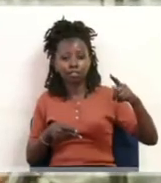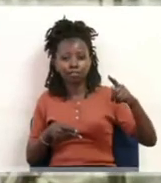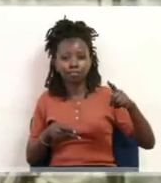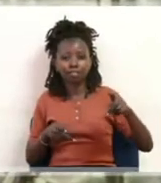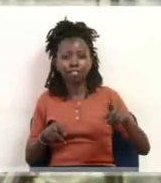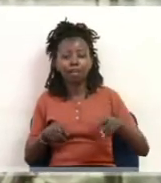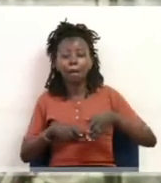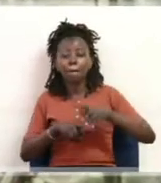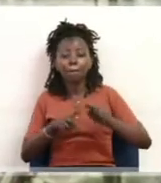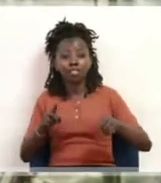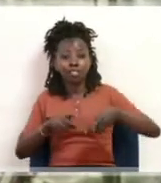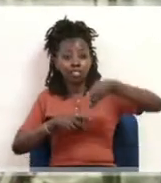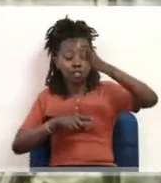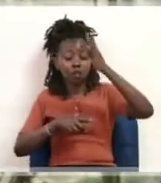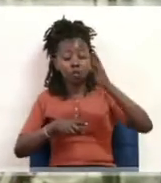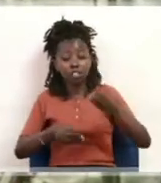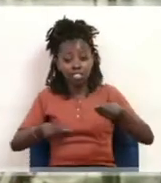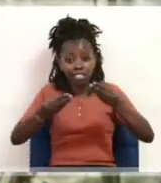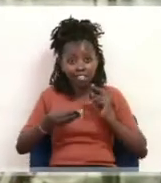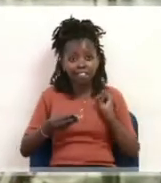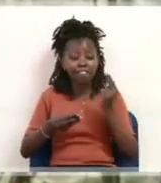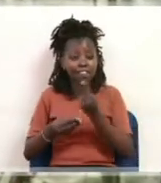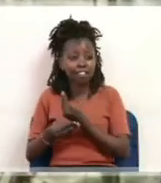there. Let's do it again.